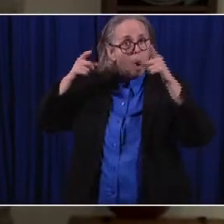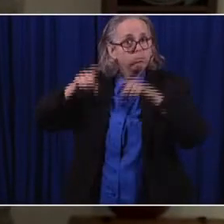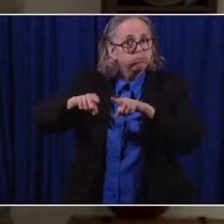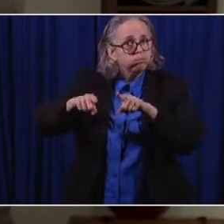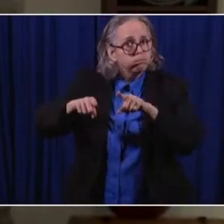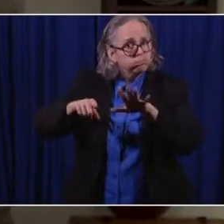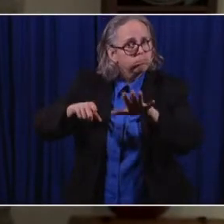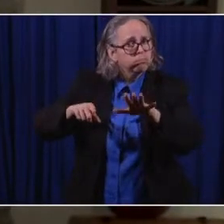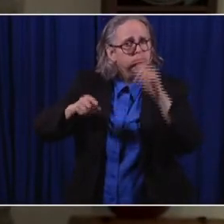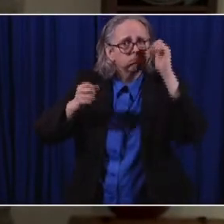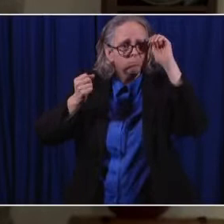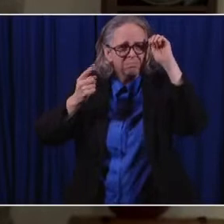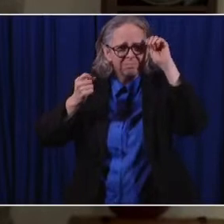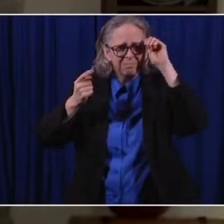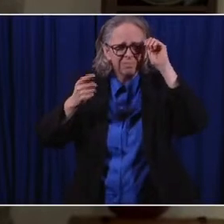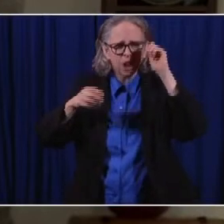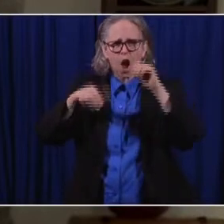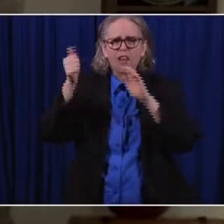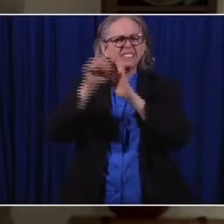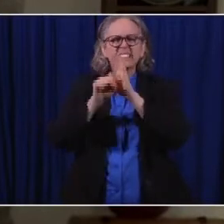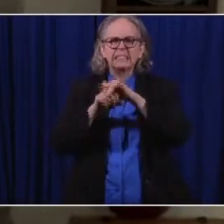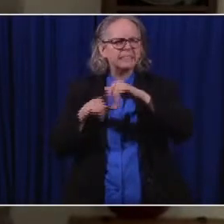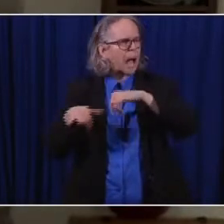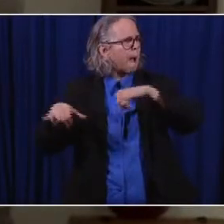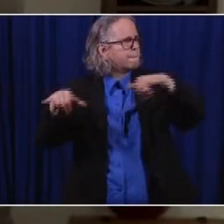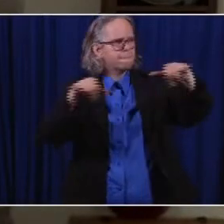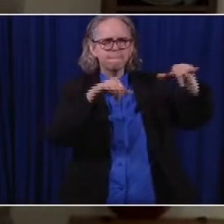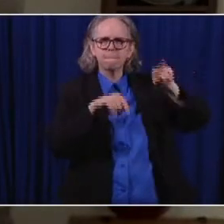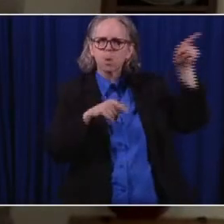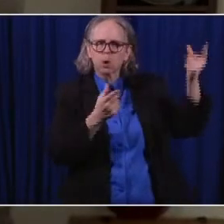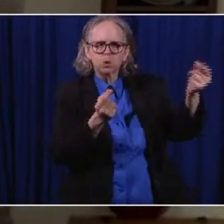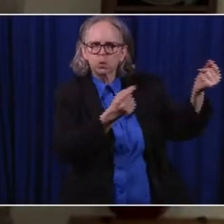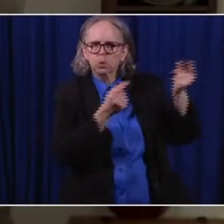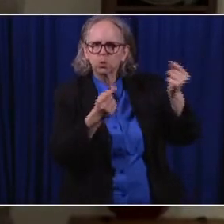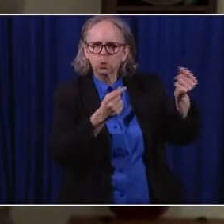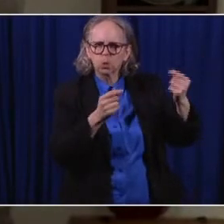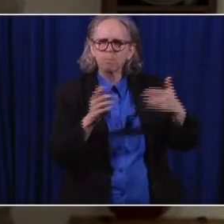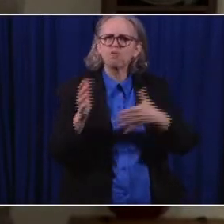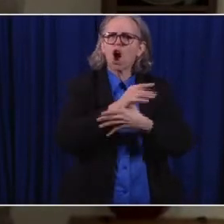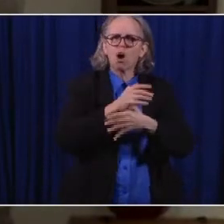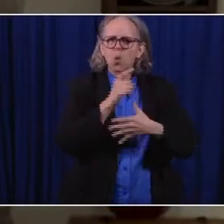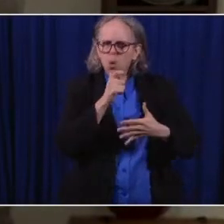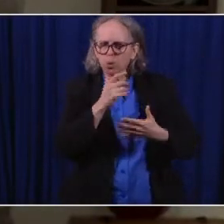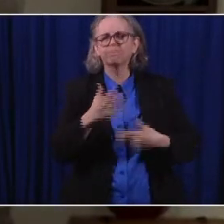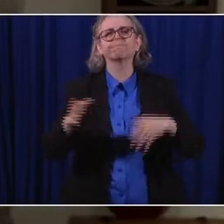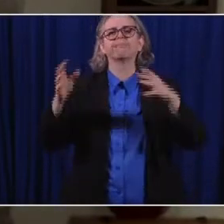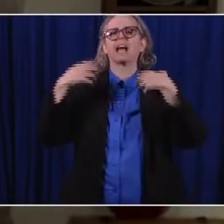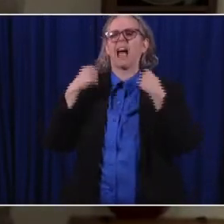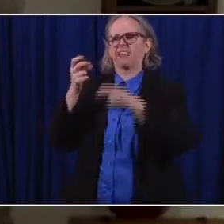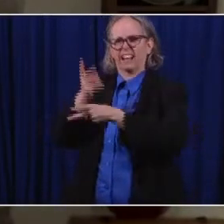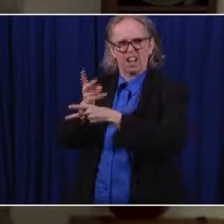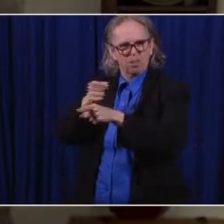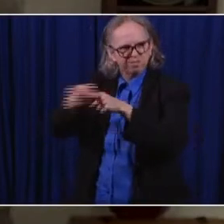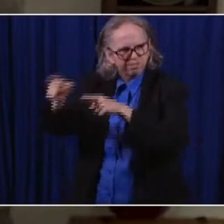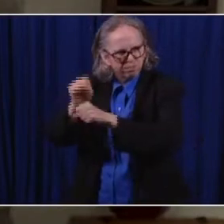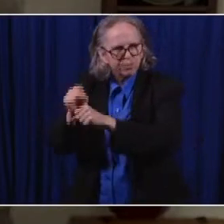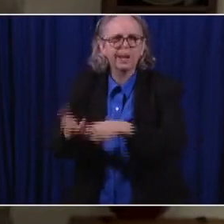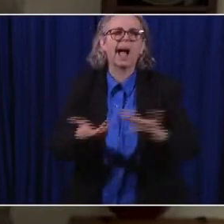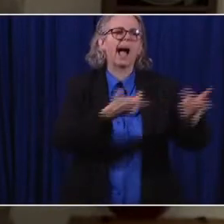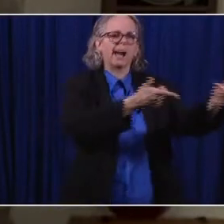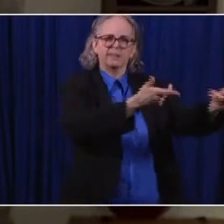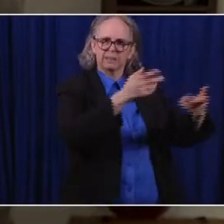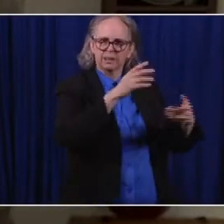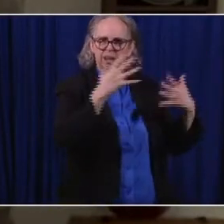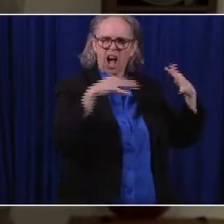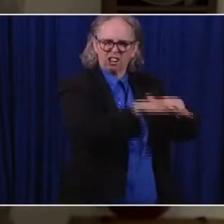that. And that's what the federal government recommended. Once you get beyond that, however, my guess is you're going